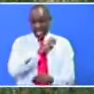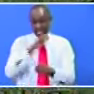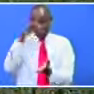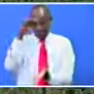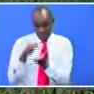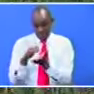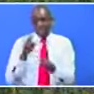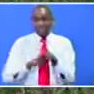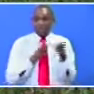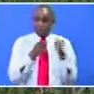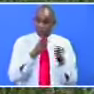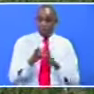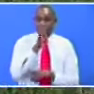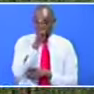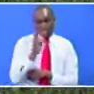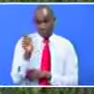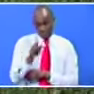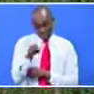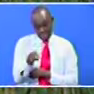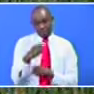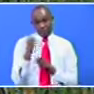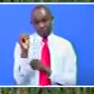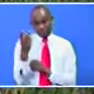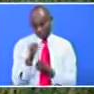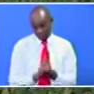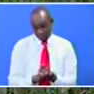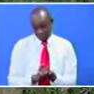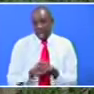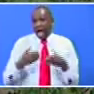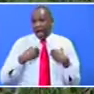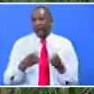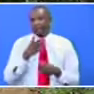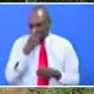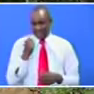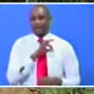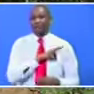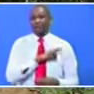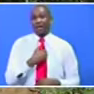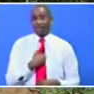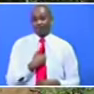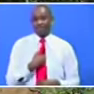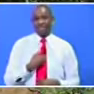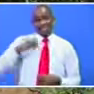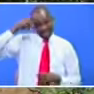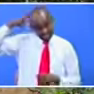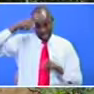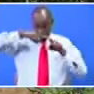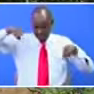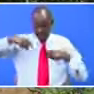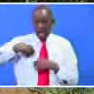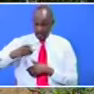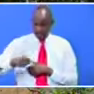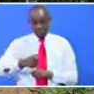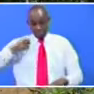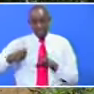while regulating the amount of water getting to their crops, translating to better yields. With our sunlight pump, once you are able to